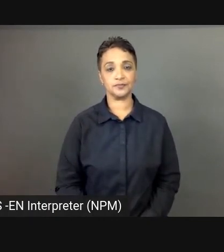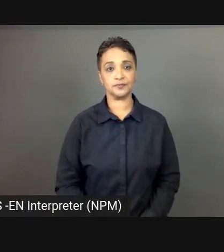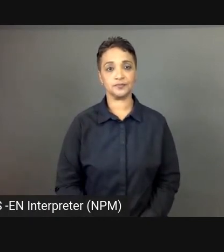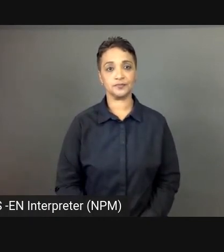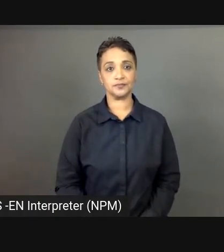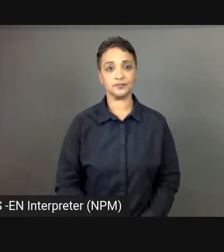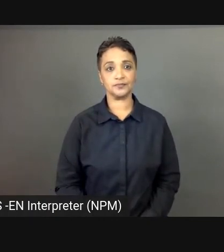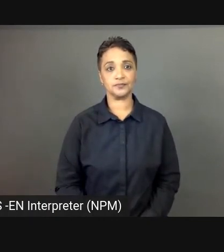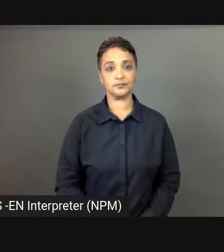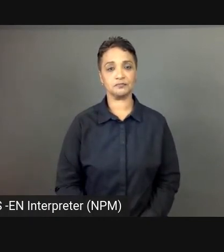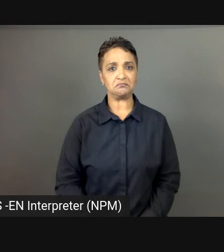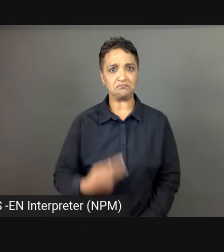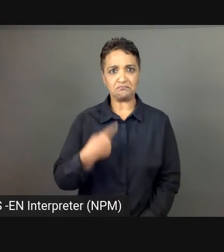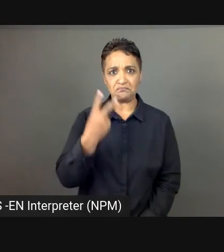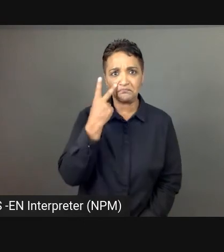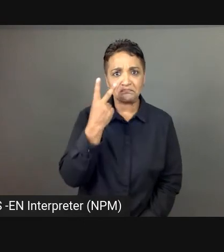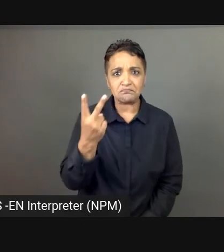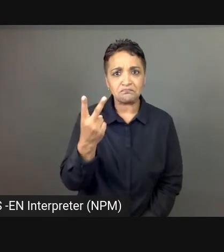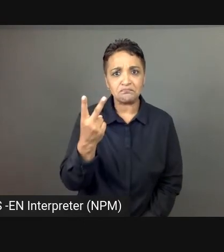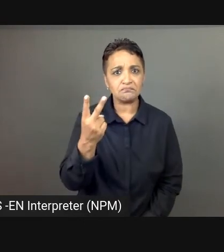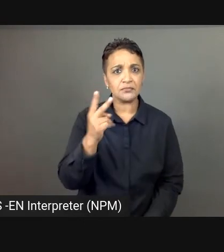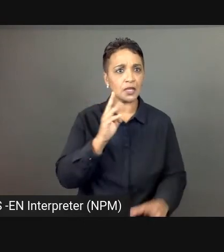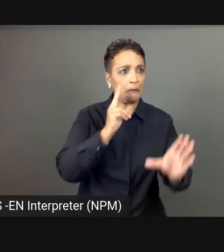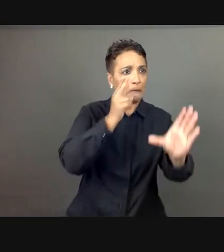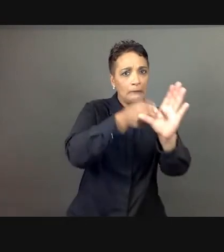I can see the instructions for how to join the workshops.